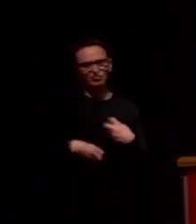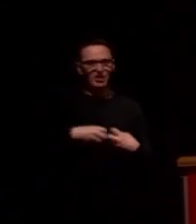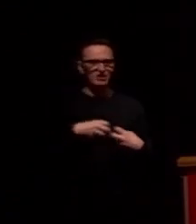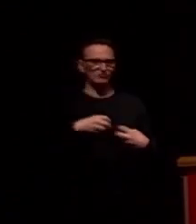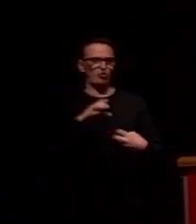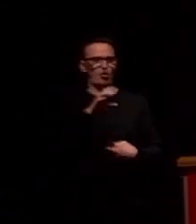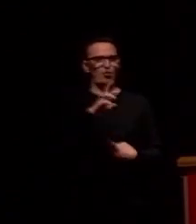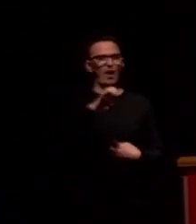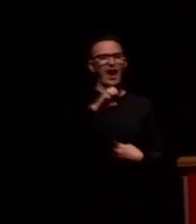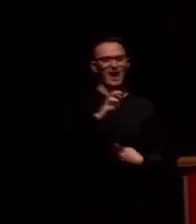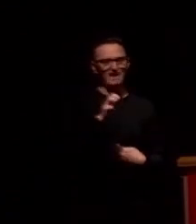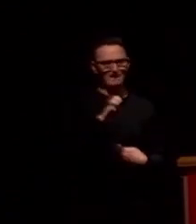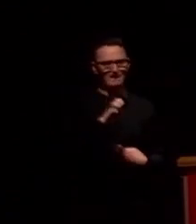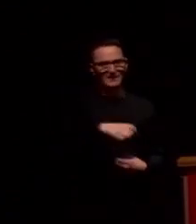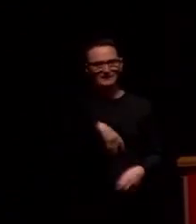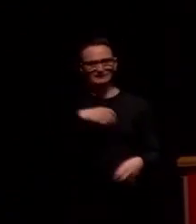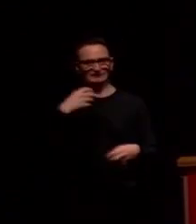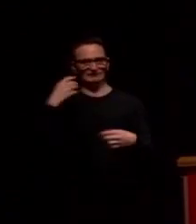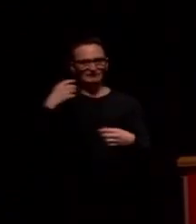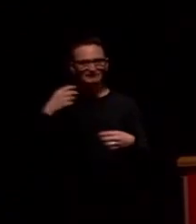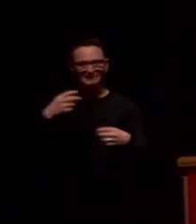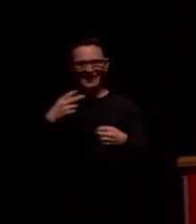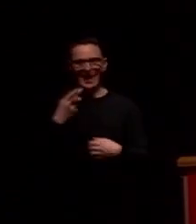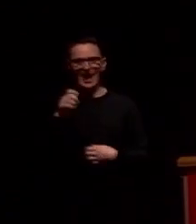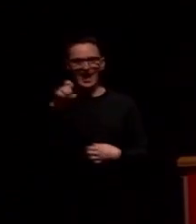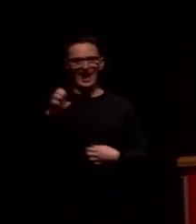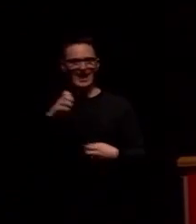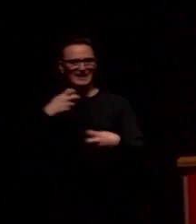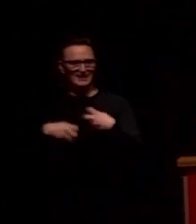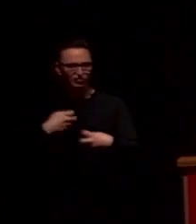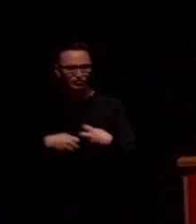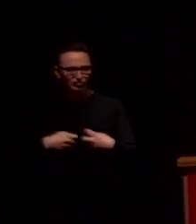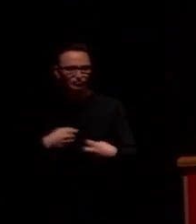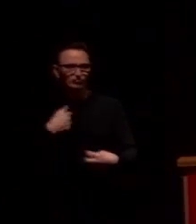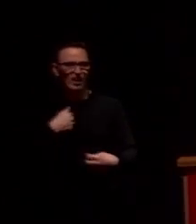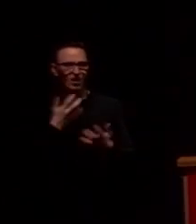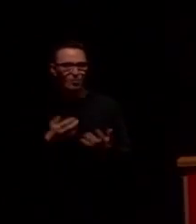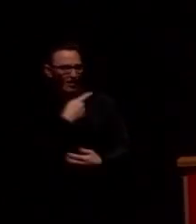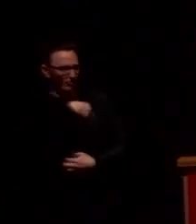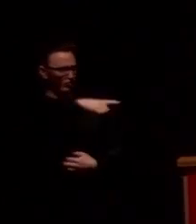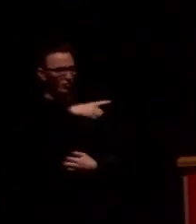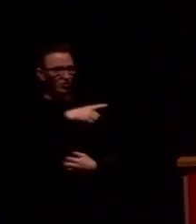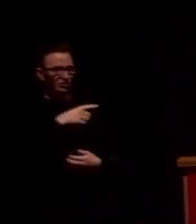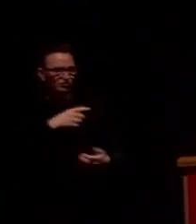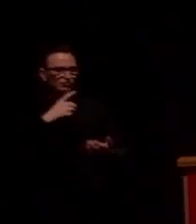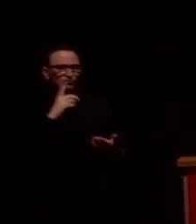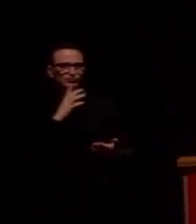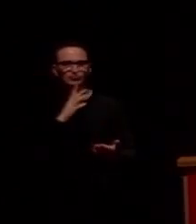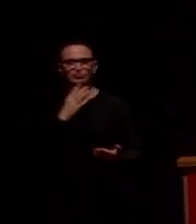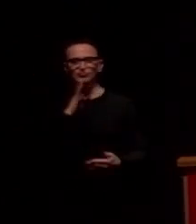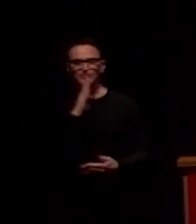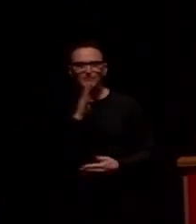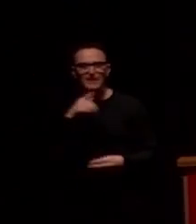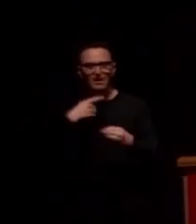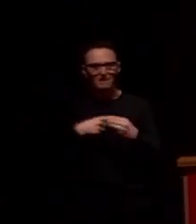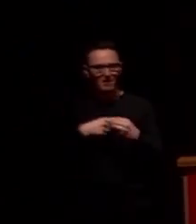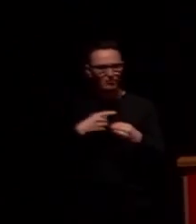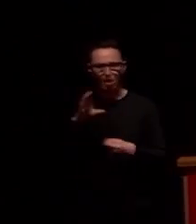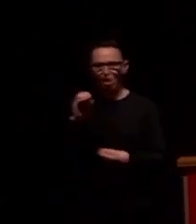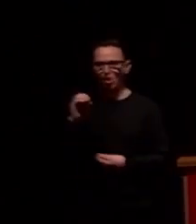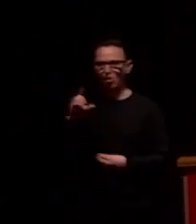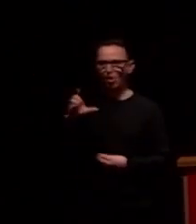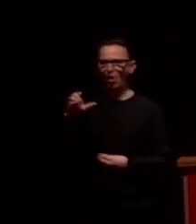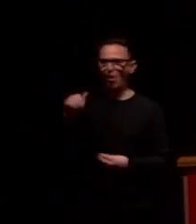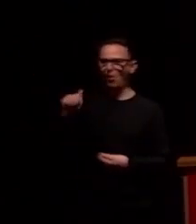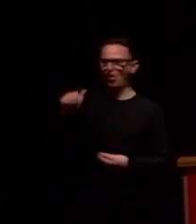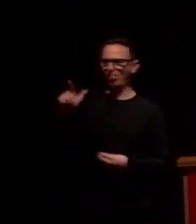access. So I would like to hear our panelists speak a little bit on what you can do in terms of coalition building to bring folks together